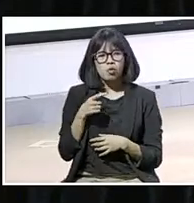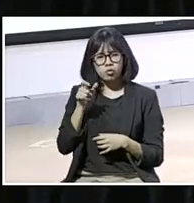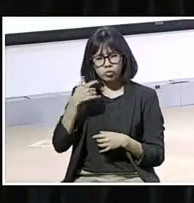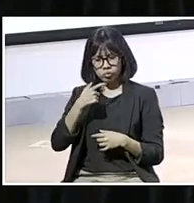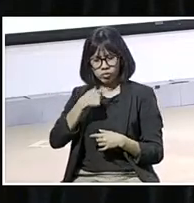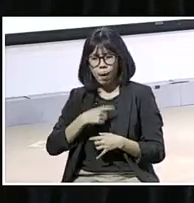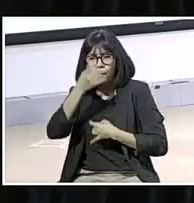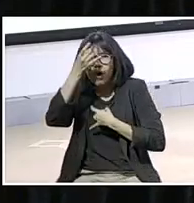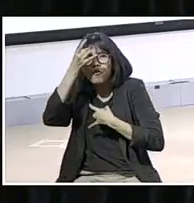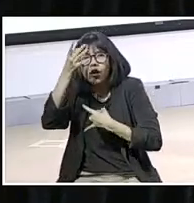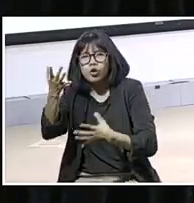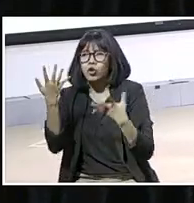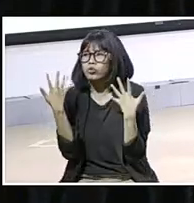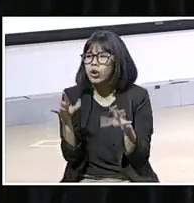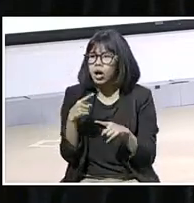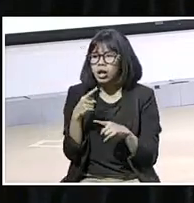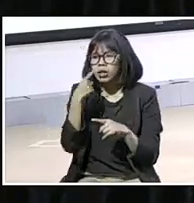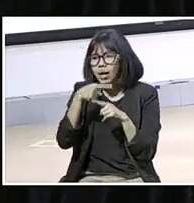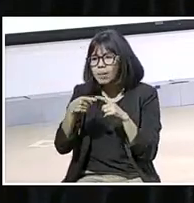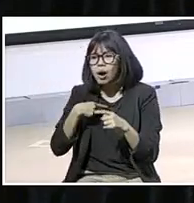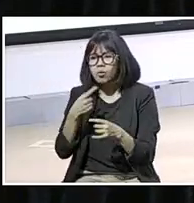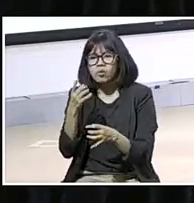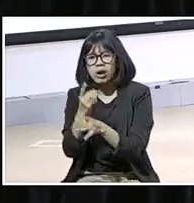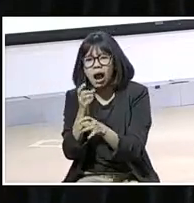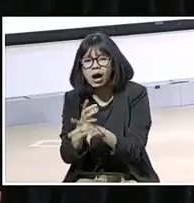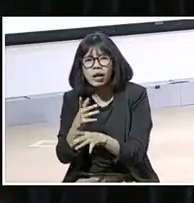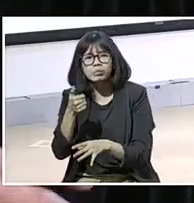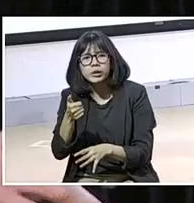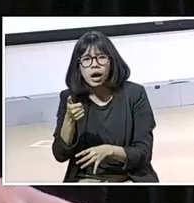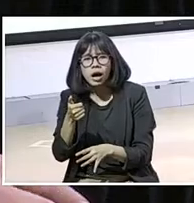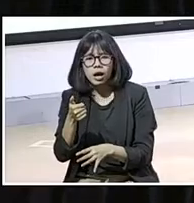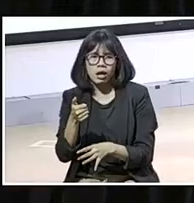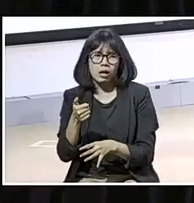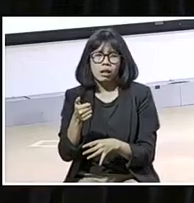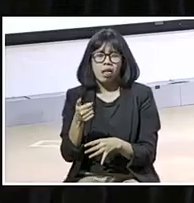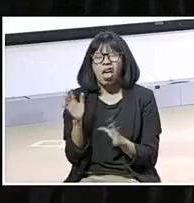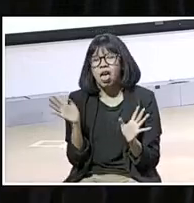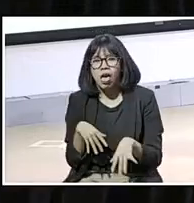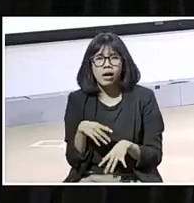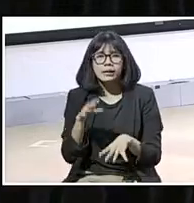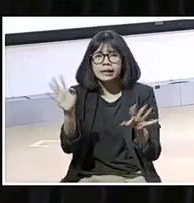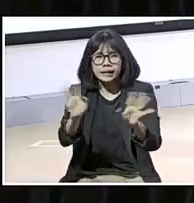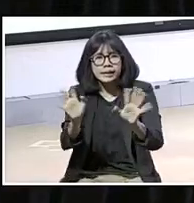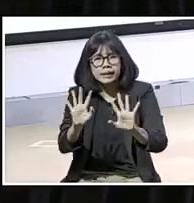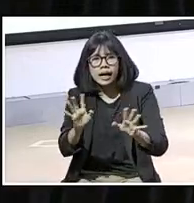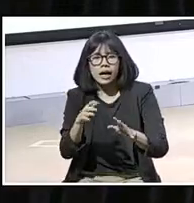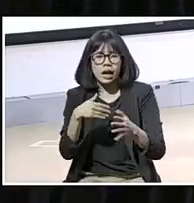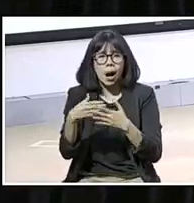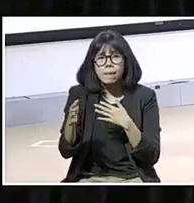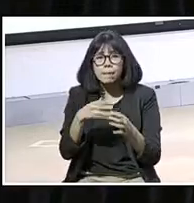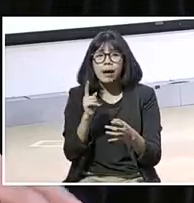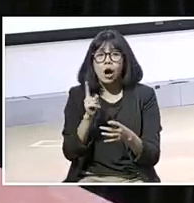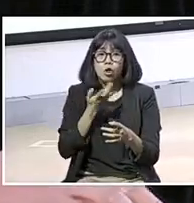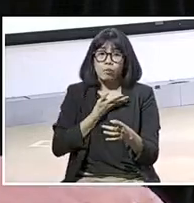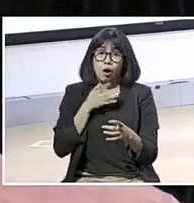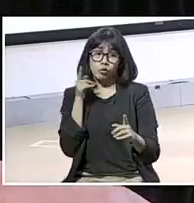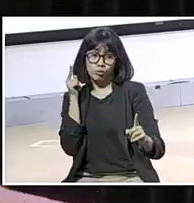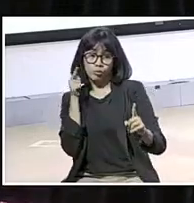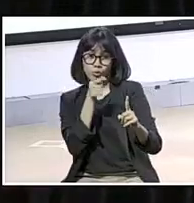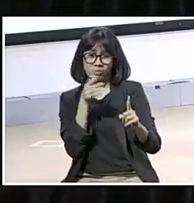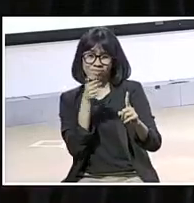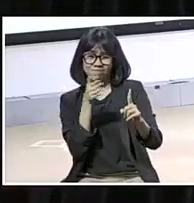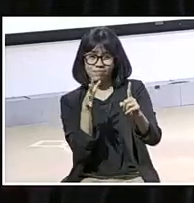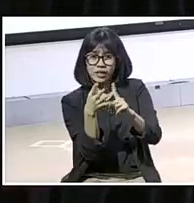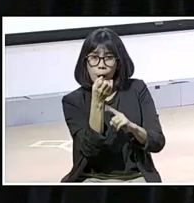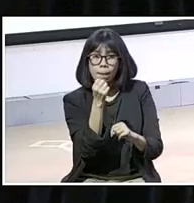me crazy. But when I do fail, I understand that's bringing me closer to my goal, because I understand that's something